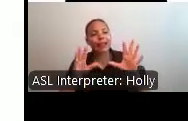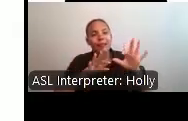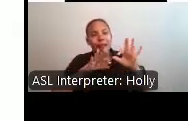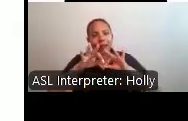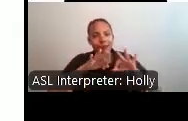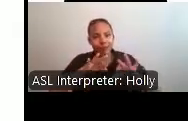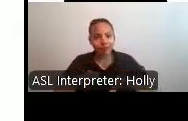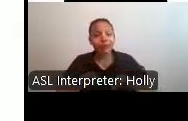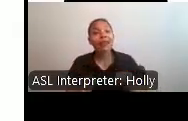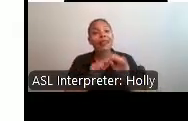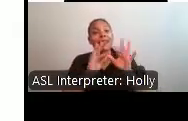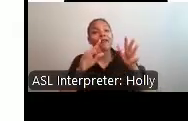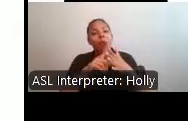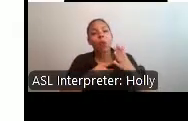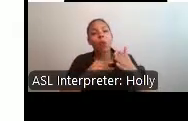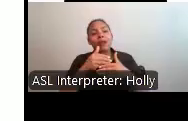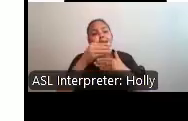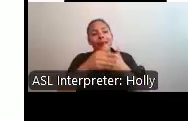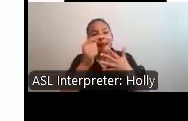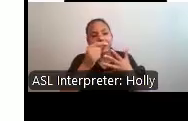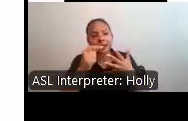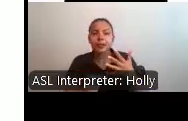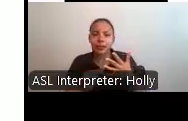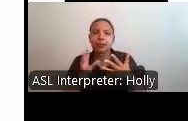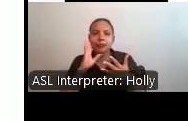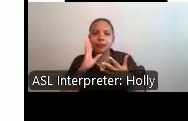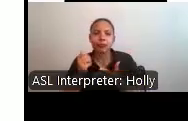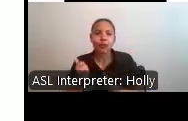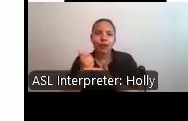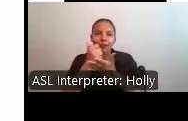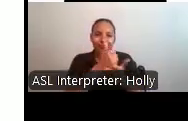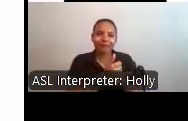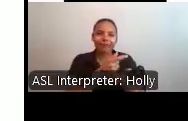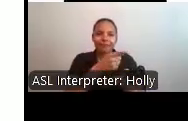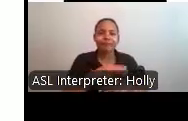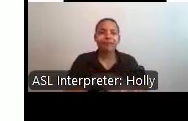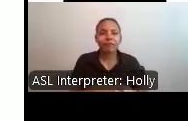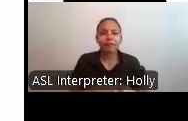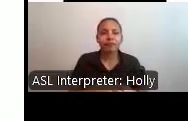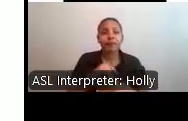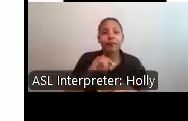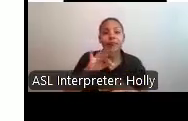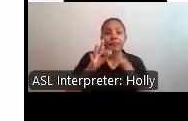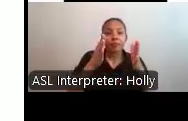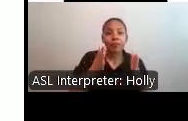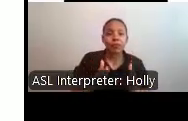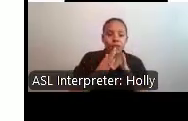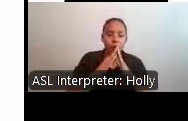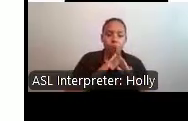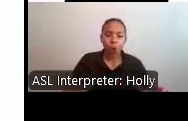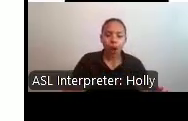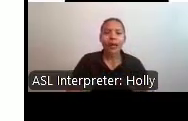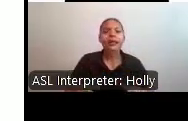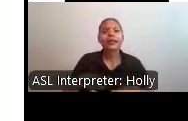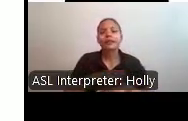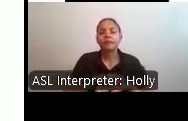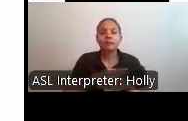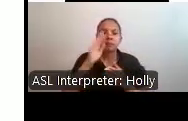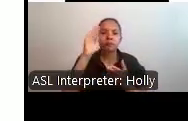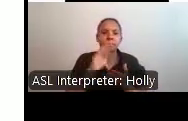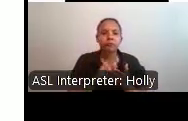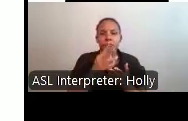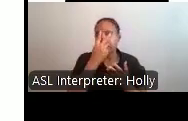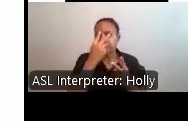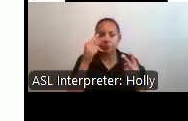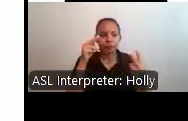information. If someone is quiet, disengaged, or avoids eye contact, we can offer open-ended